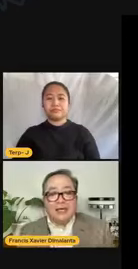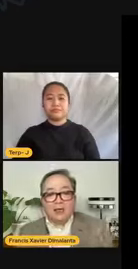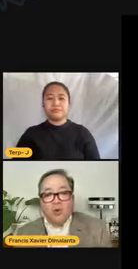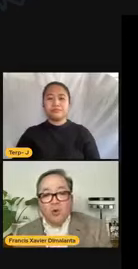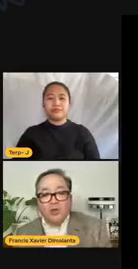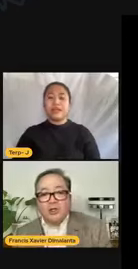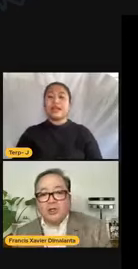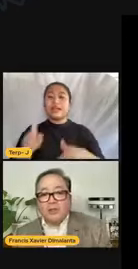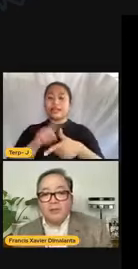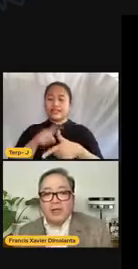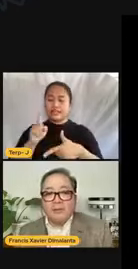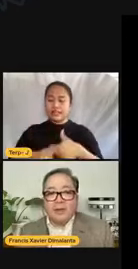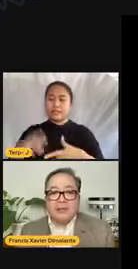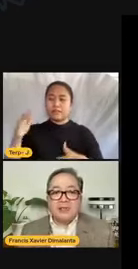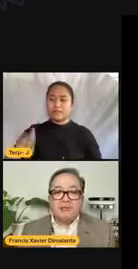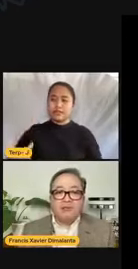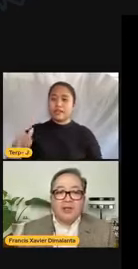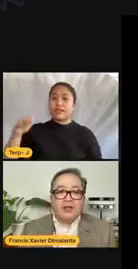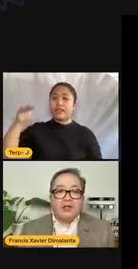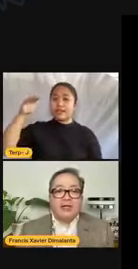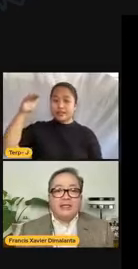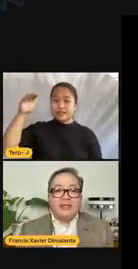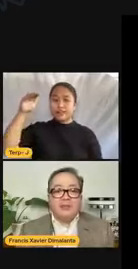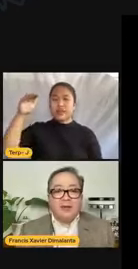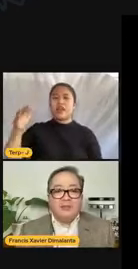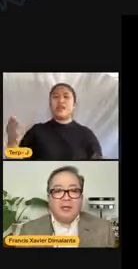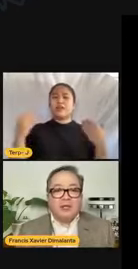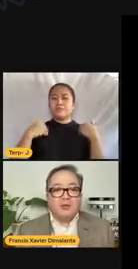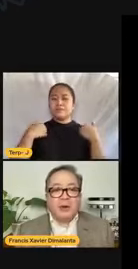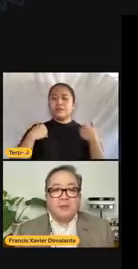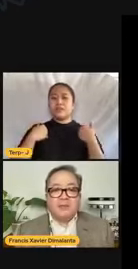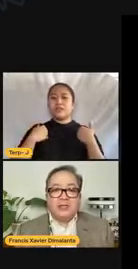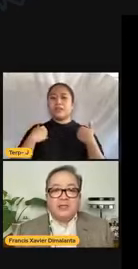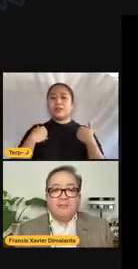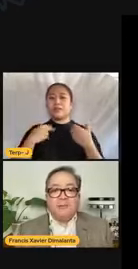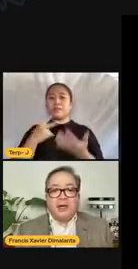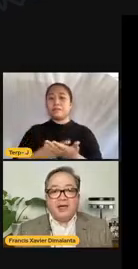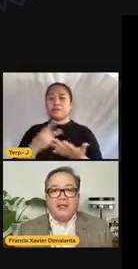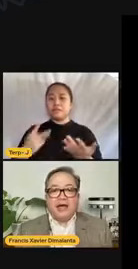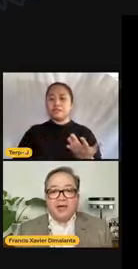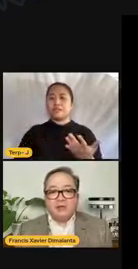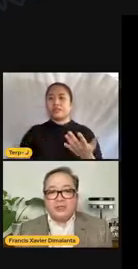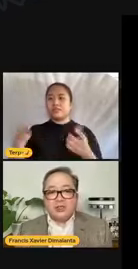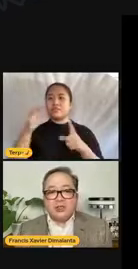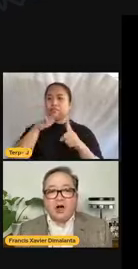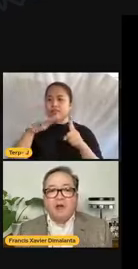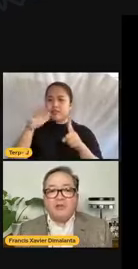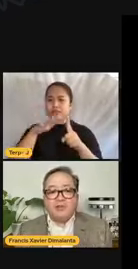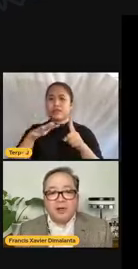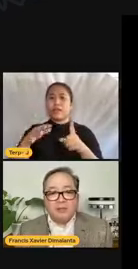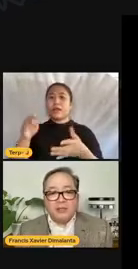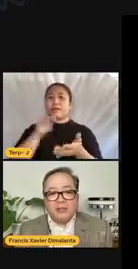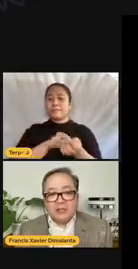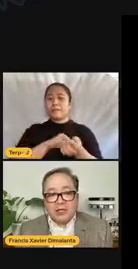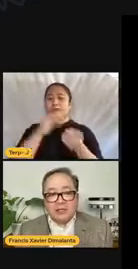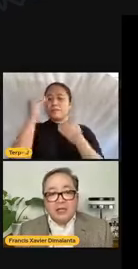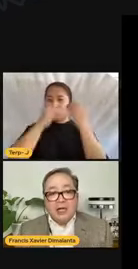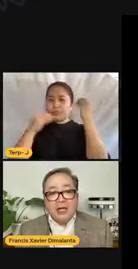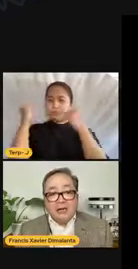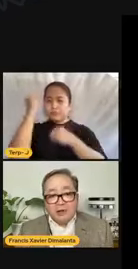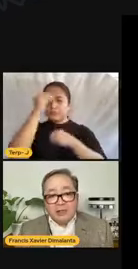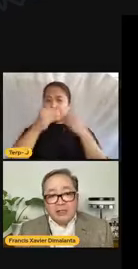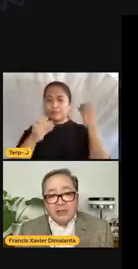And as they get older, there may be some failure in identifying medical problems that impair the acquisition of developmental